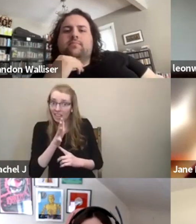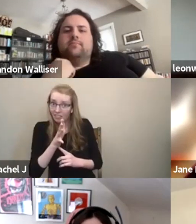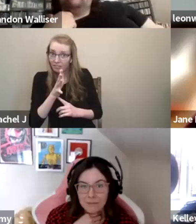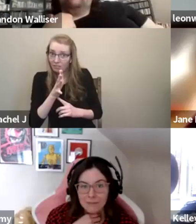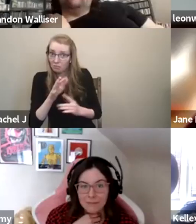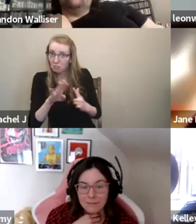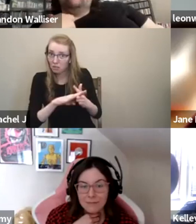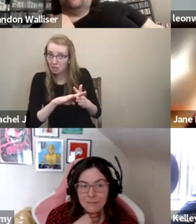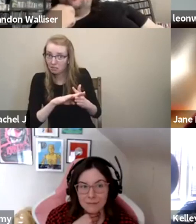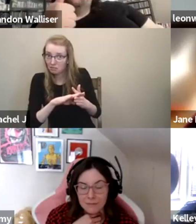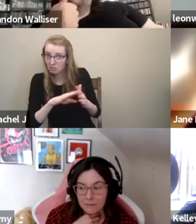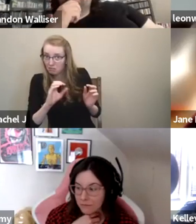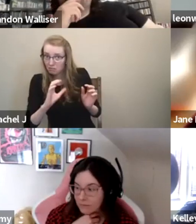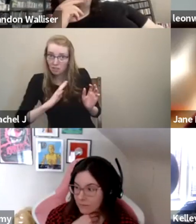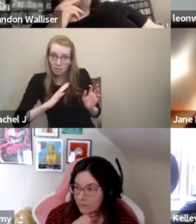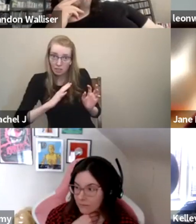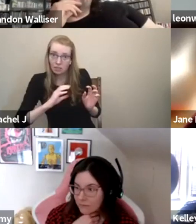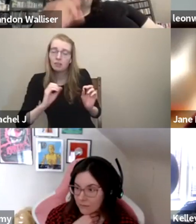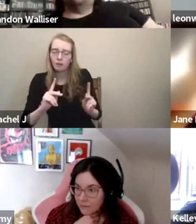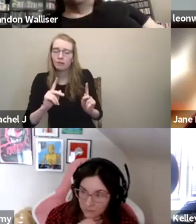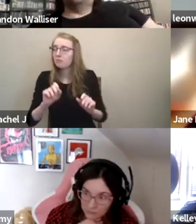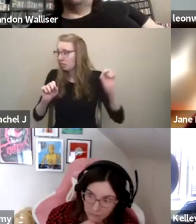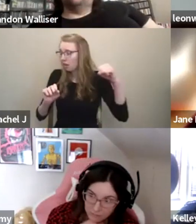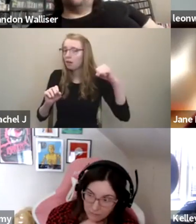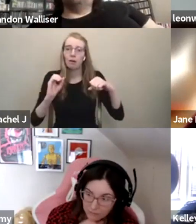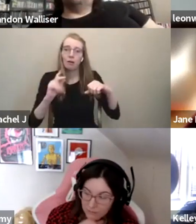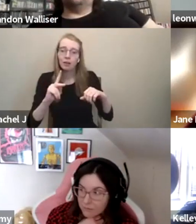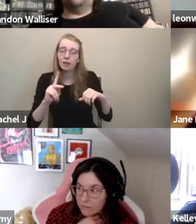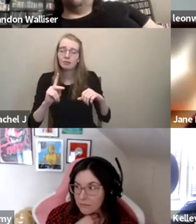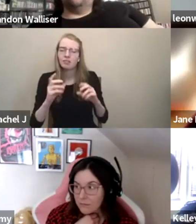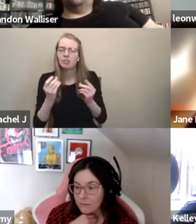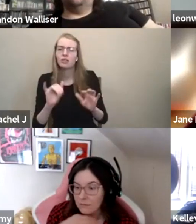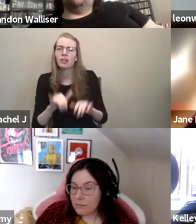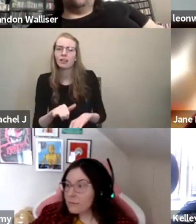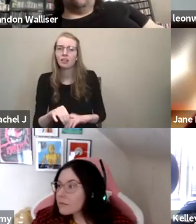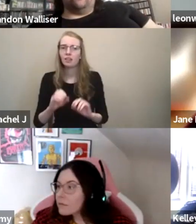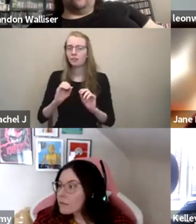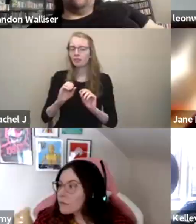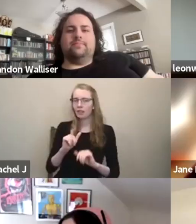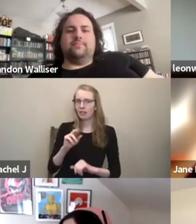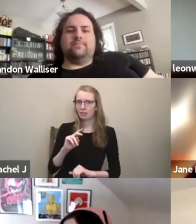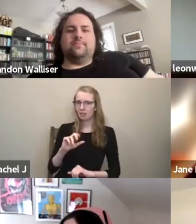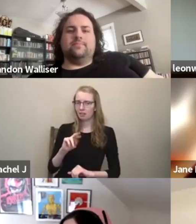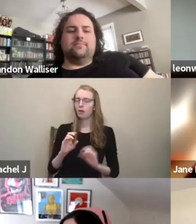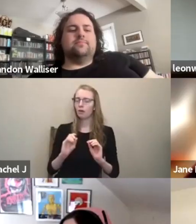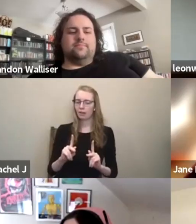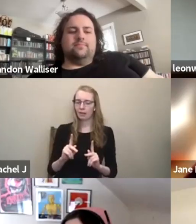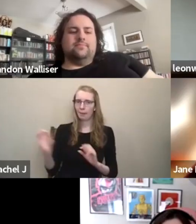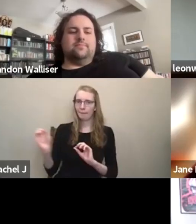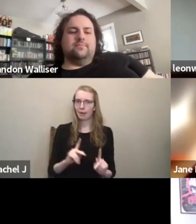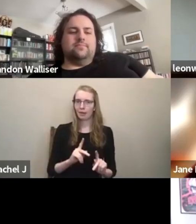Yeah. Great. Okay, great. Let's do that then. Okay, we'll see everybody at 2:35. Okay.